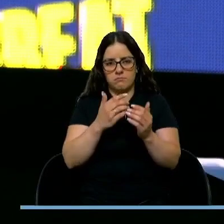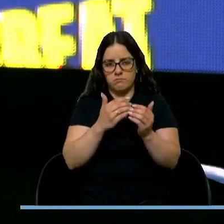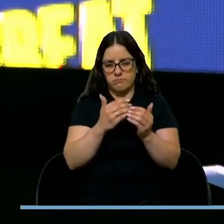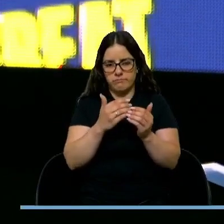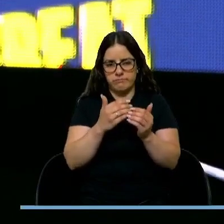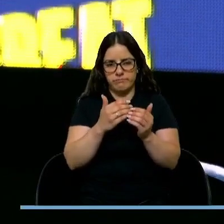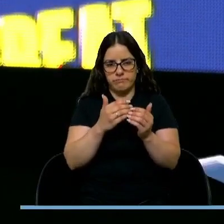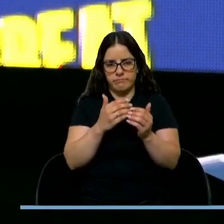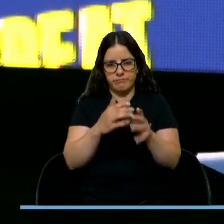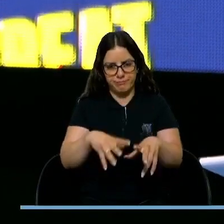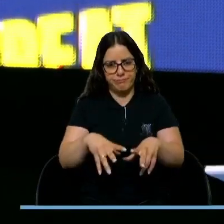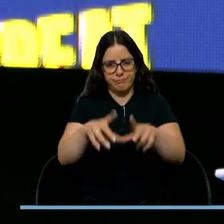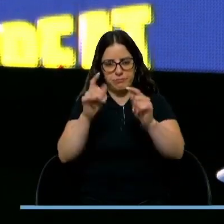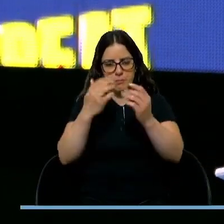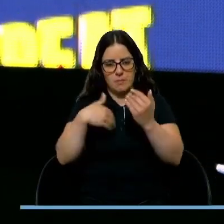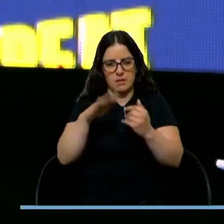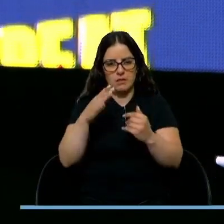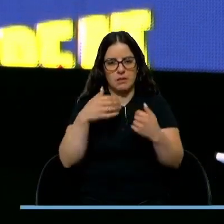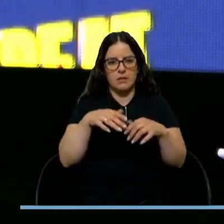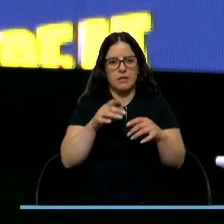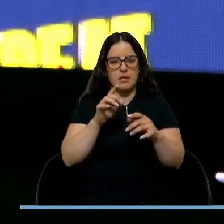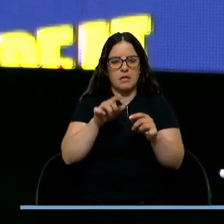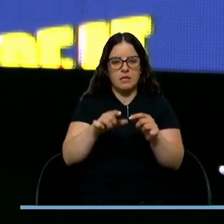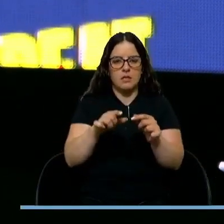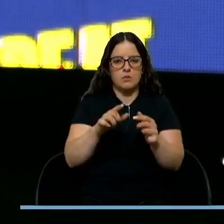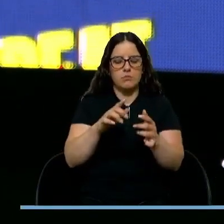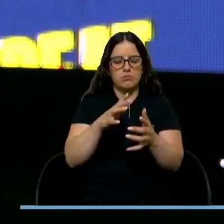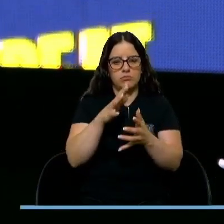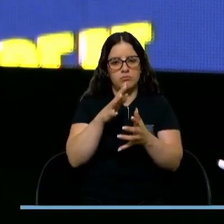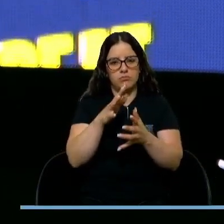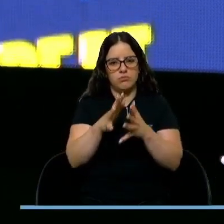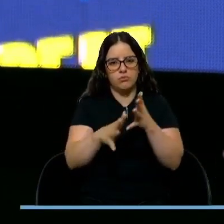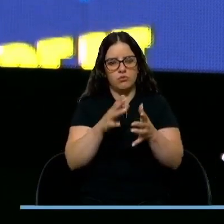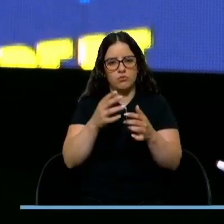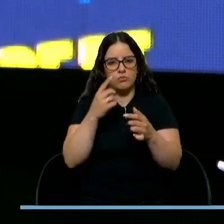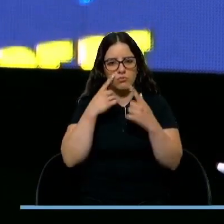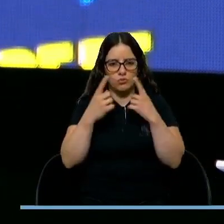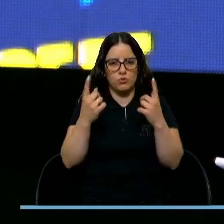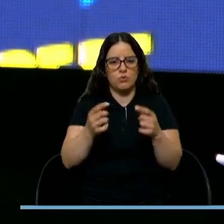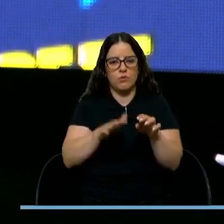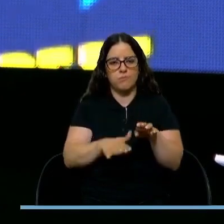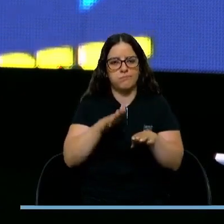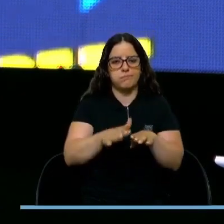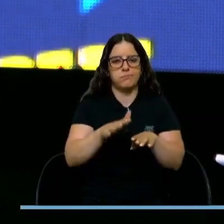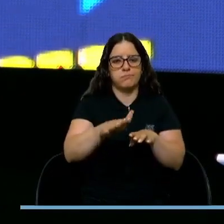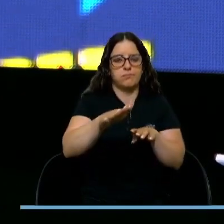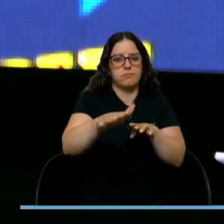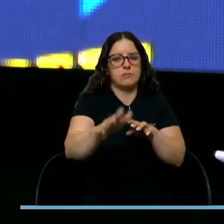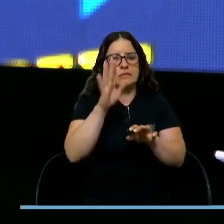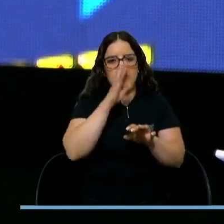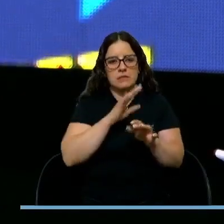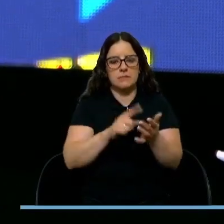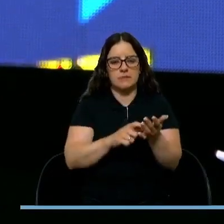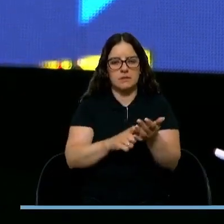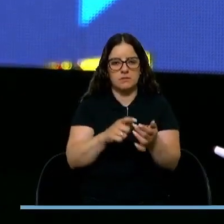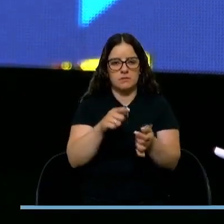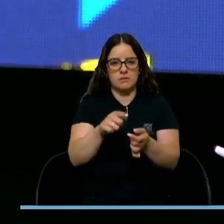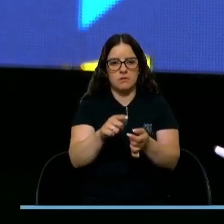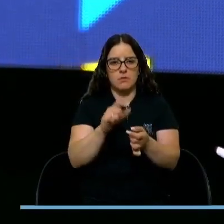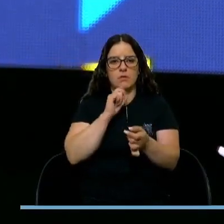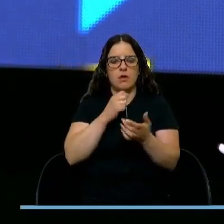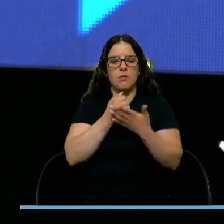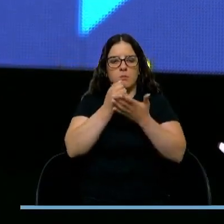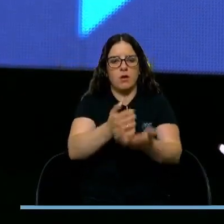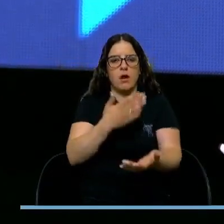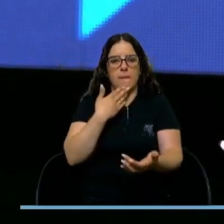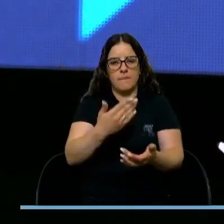being more ahead, this industry has shown that by giving many steps, the necessary steps, we